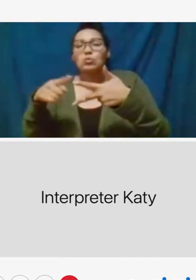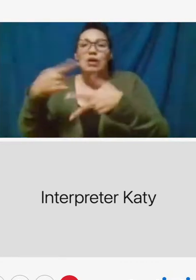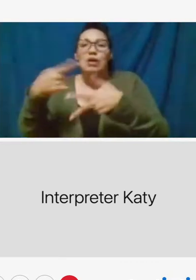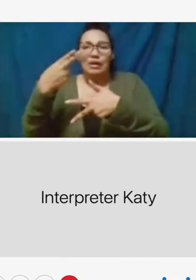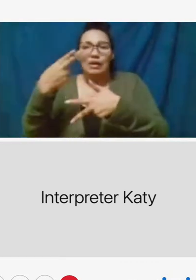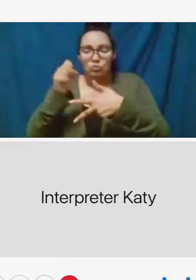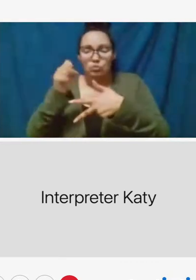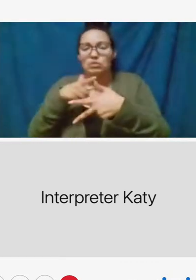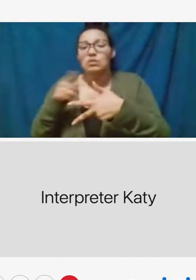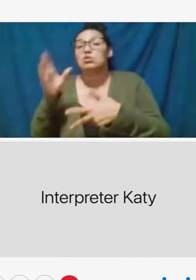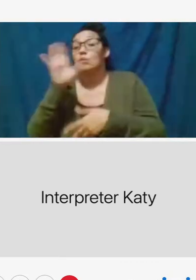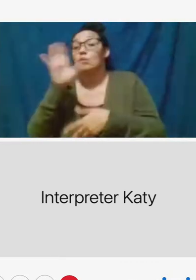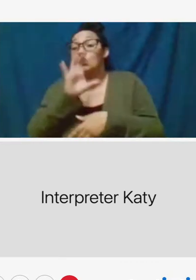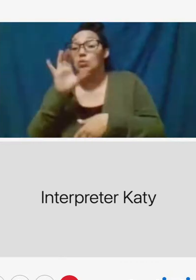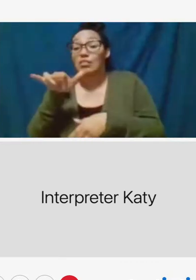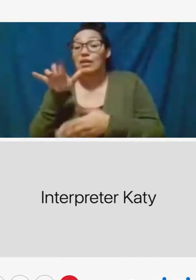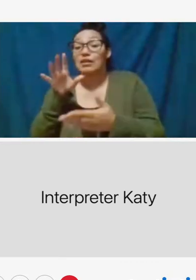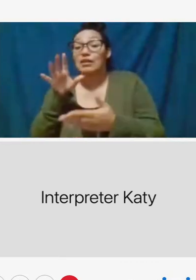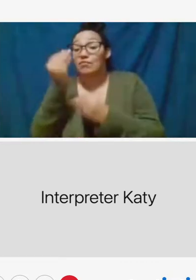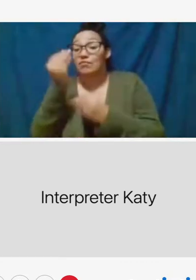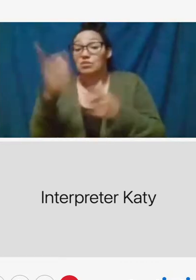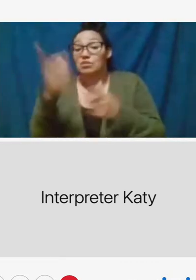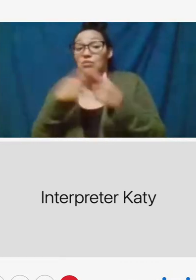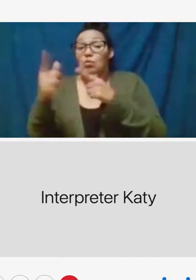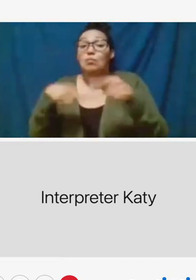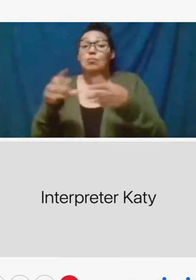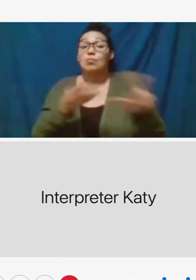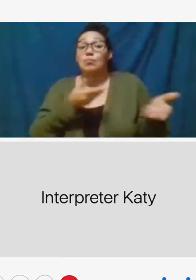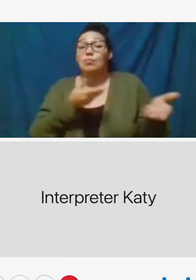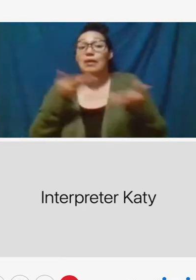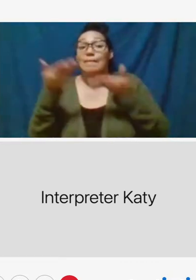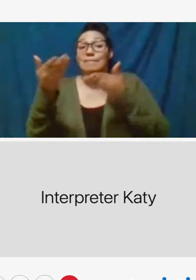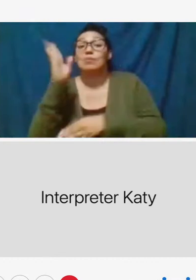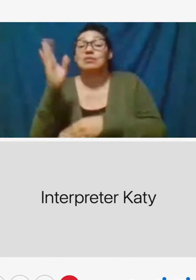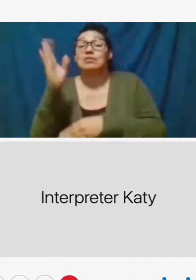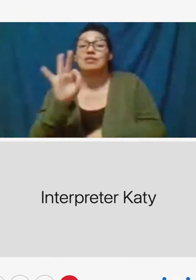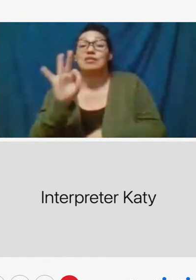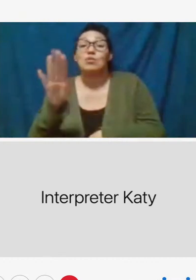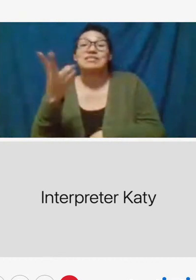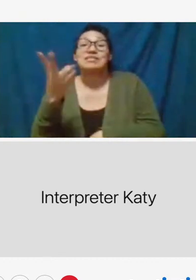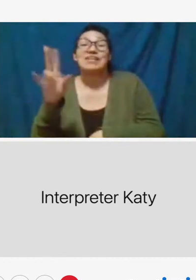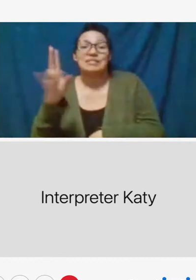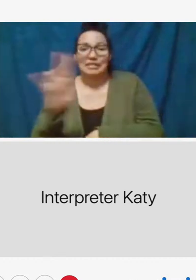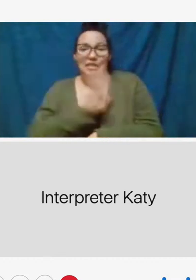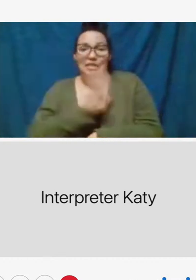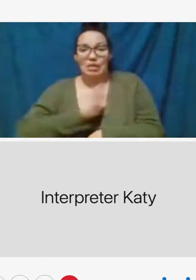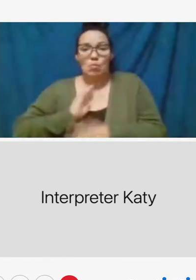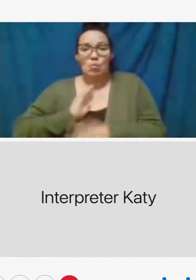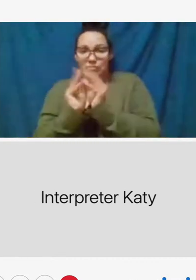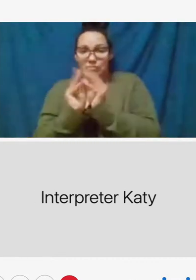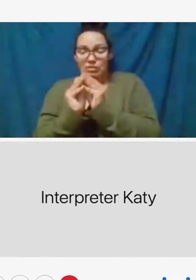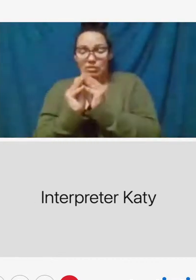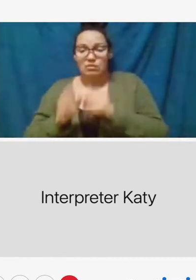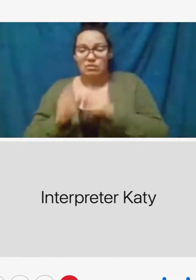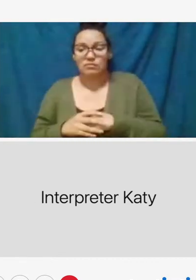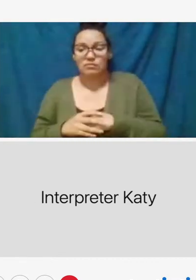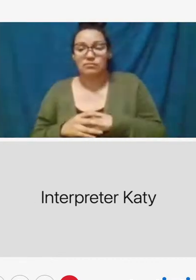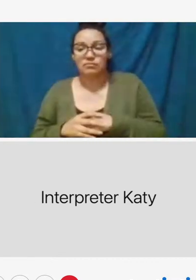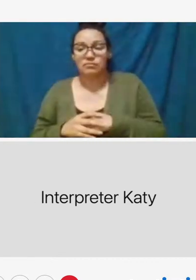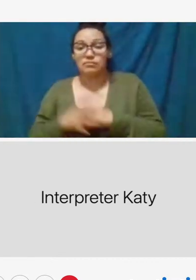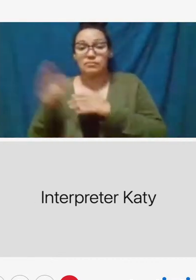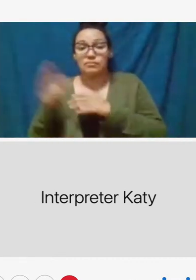that back to you uh at the February 17th board meeting next slide please are there